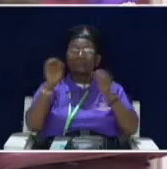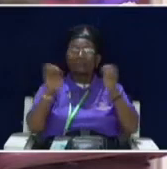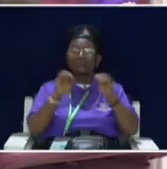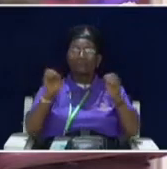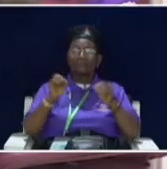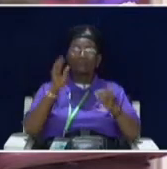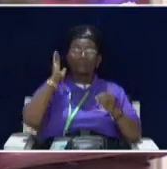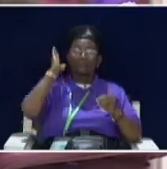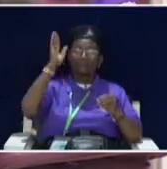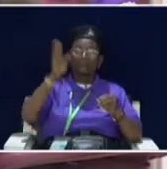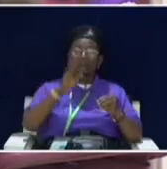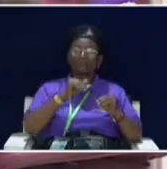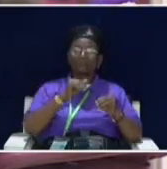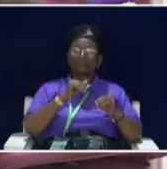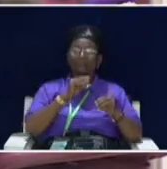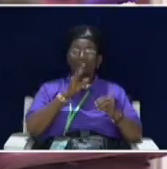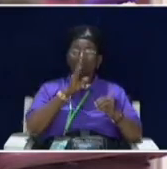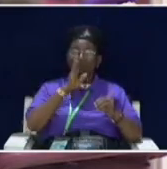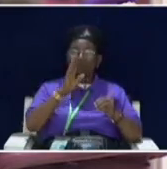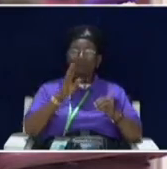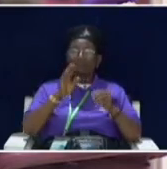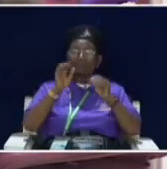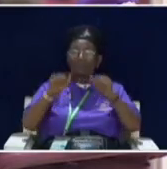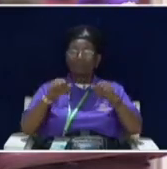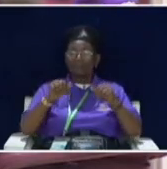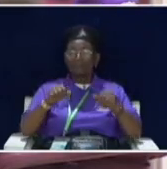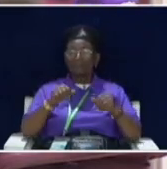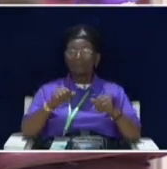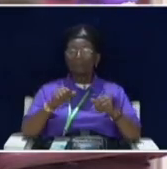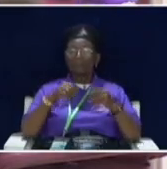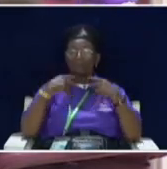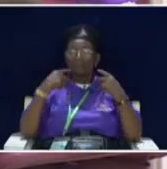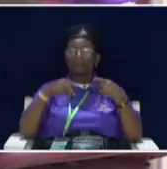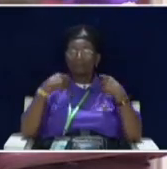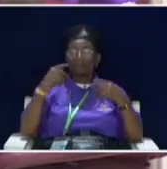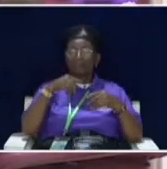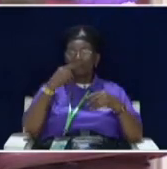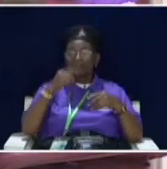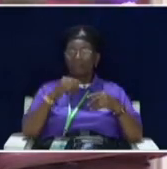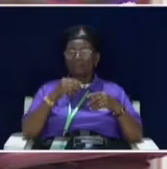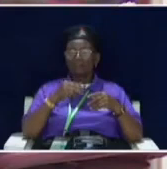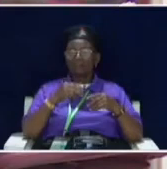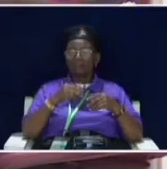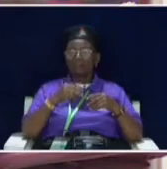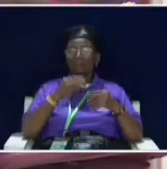pastor said, I see, thank you.